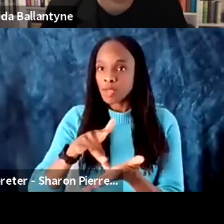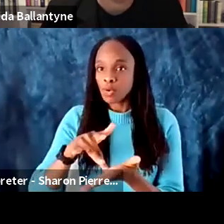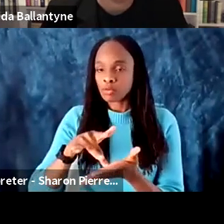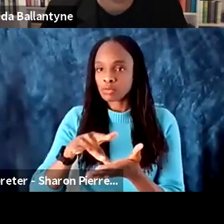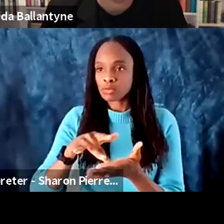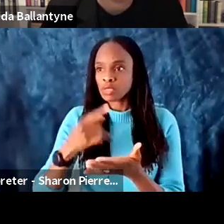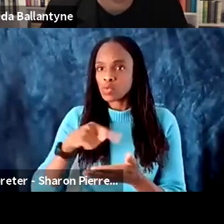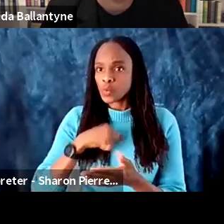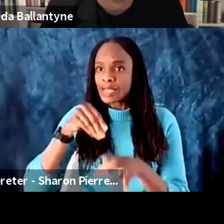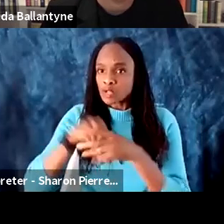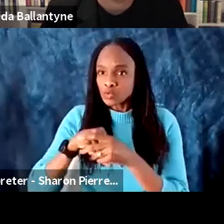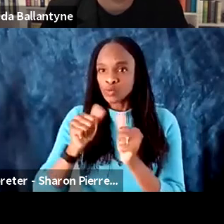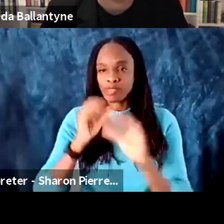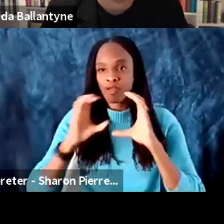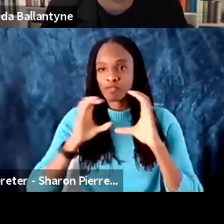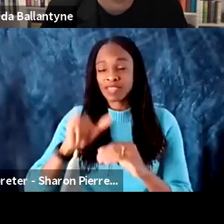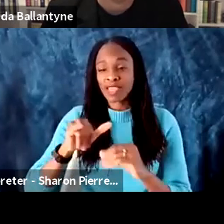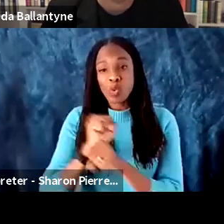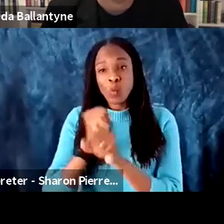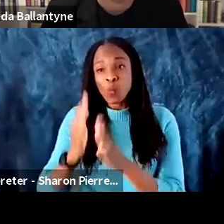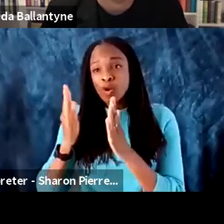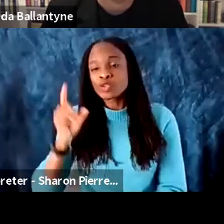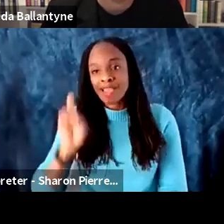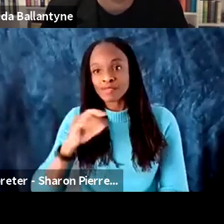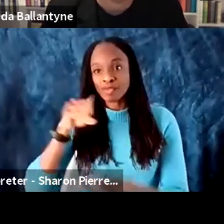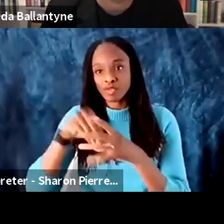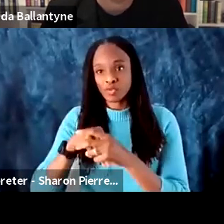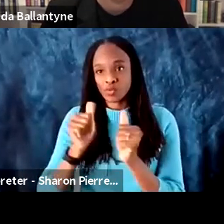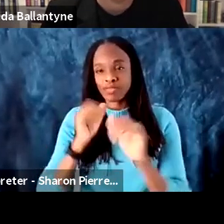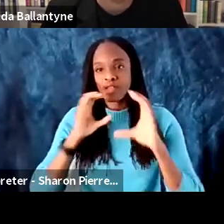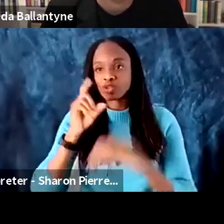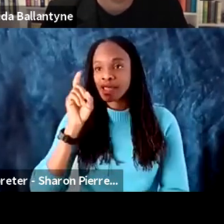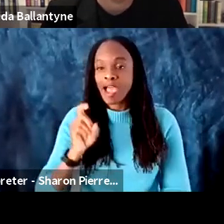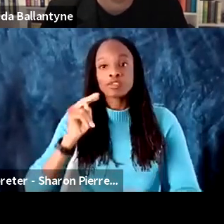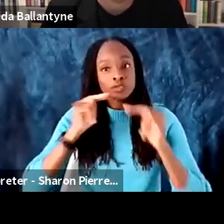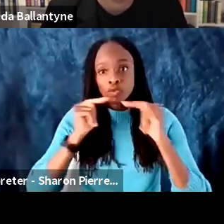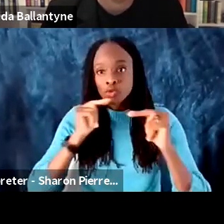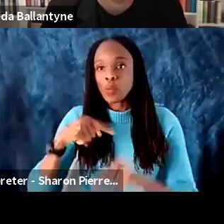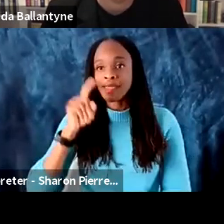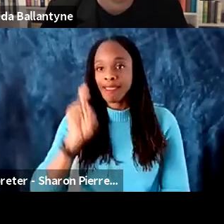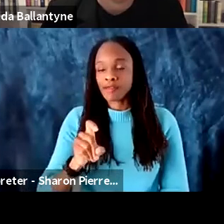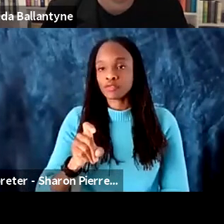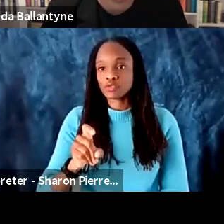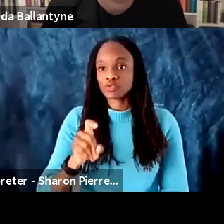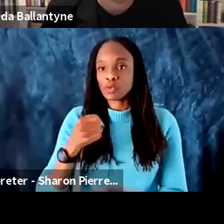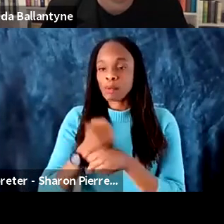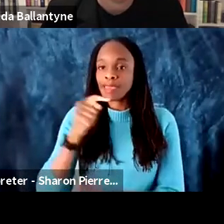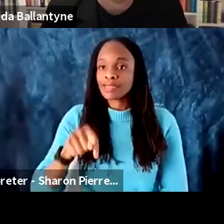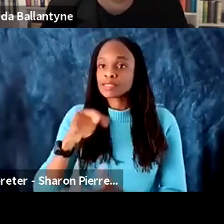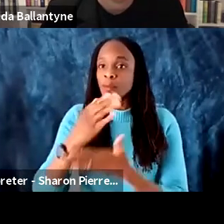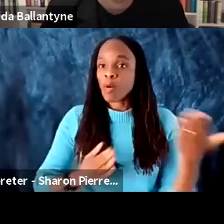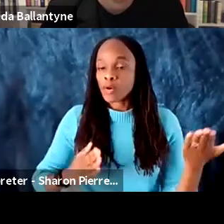of the conversation. That workers have to be a part of the conversation. We have to bargain. We have to make this a part